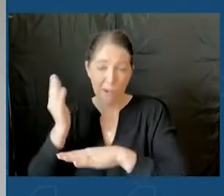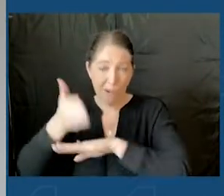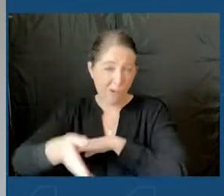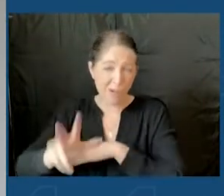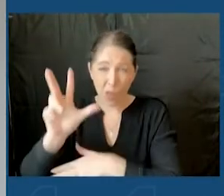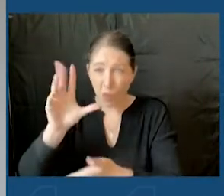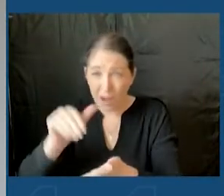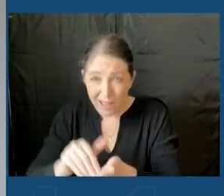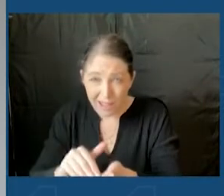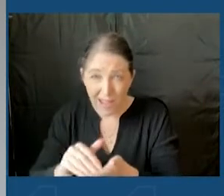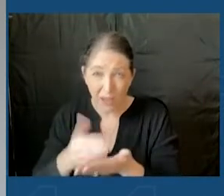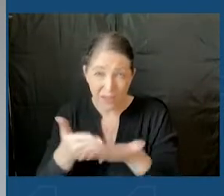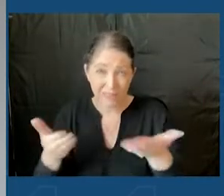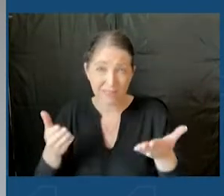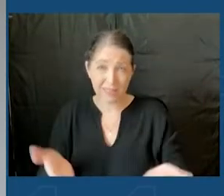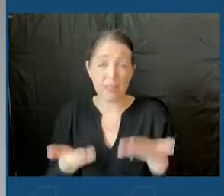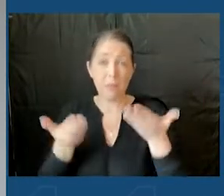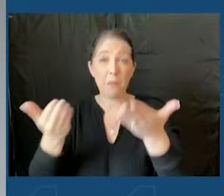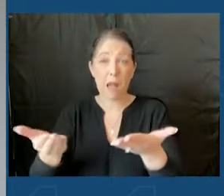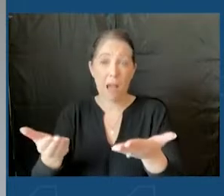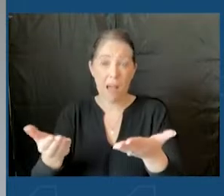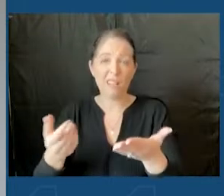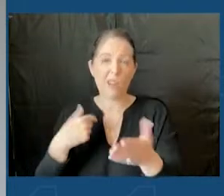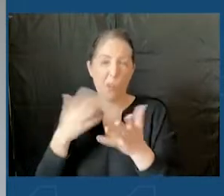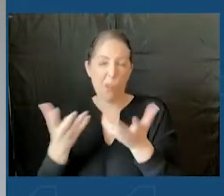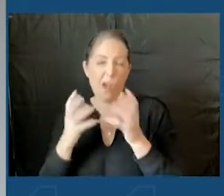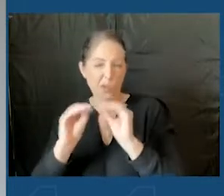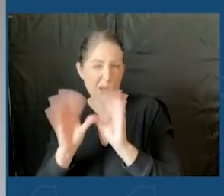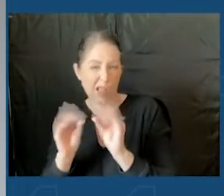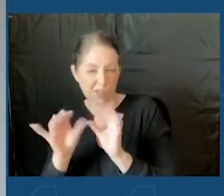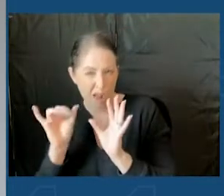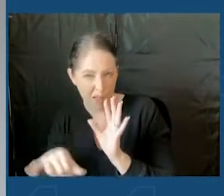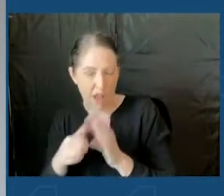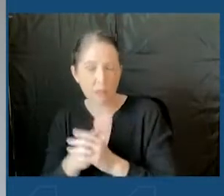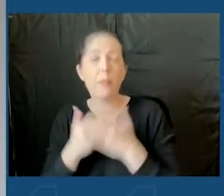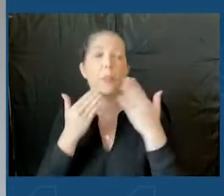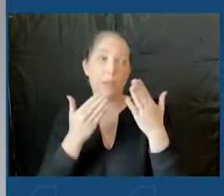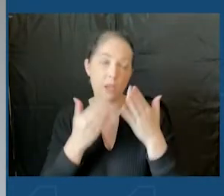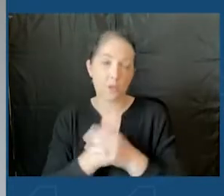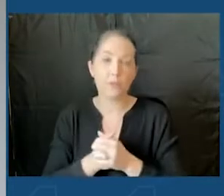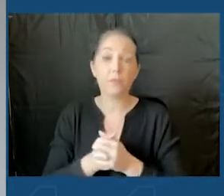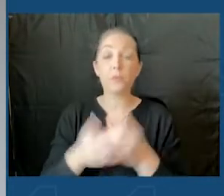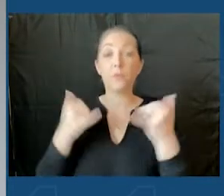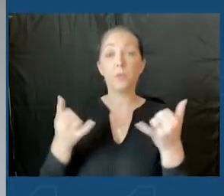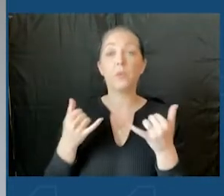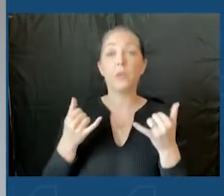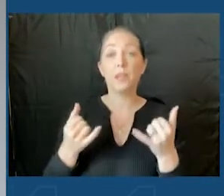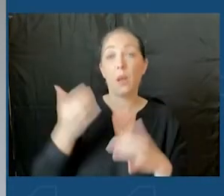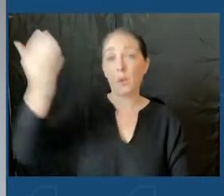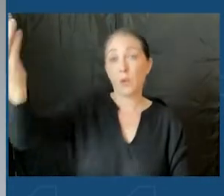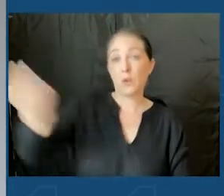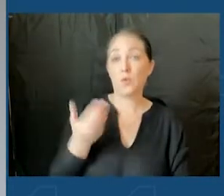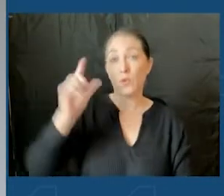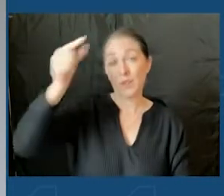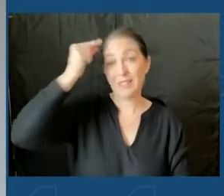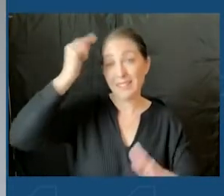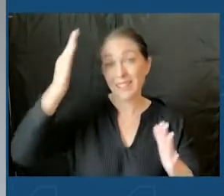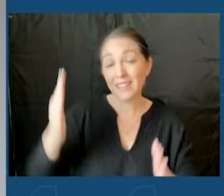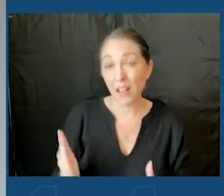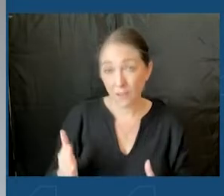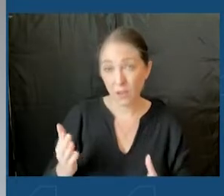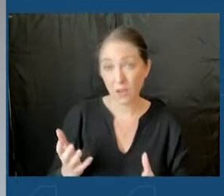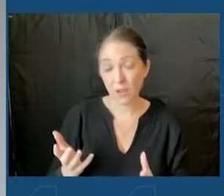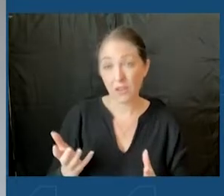those? Thank you for those entities that have provided. And at this time, to introduce our governor, I would like to bring